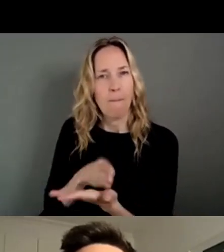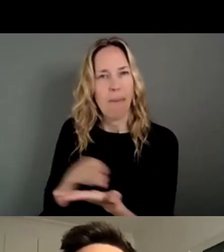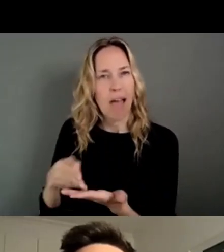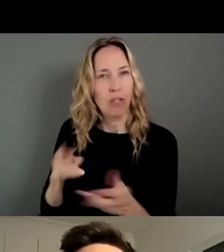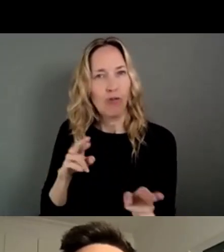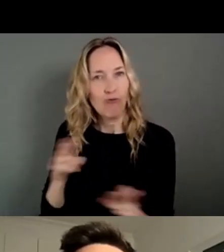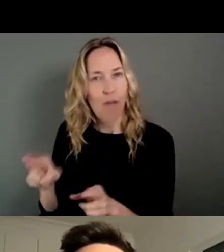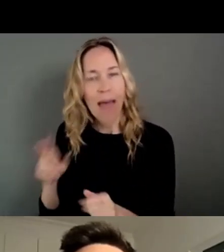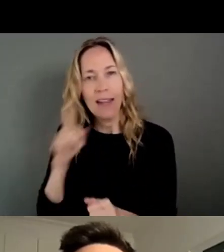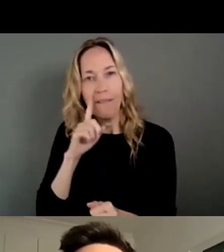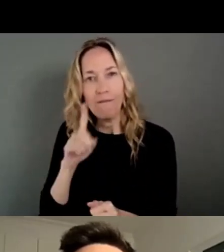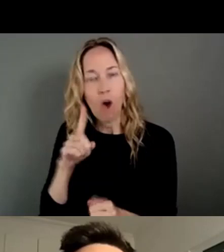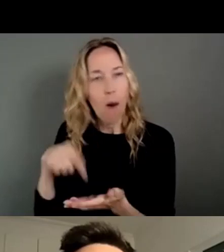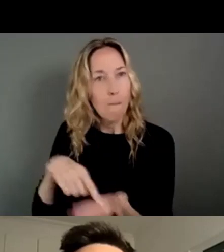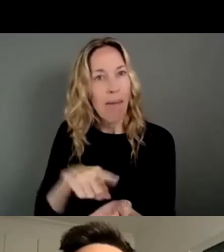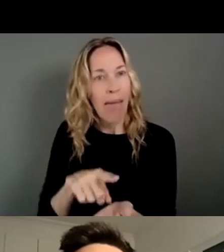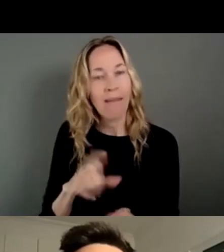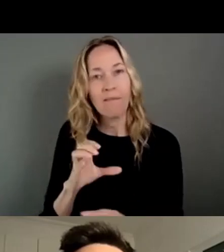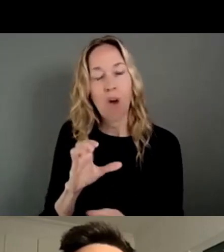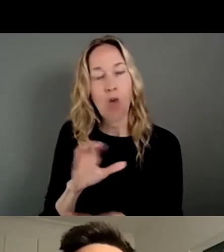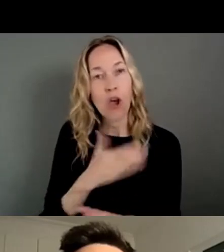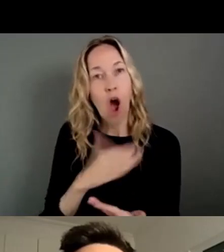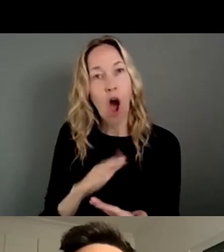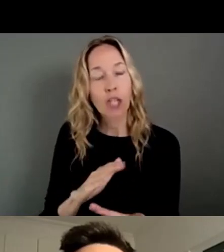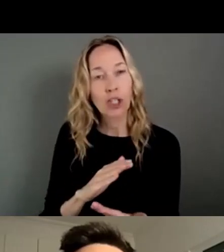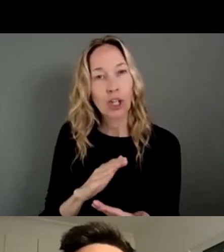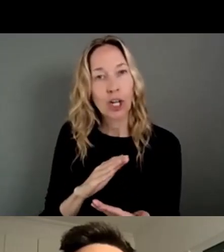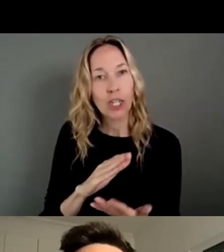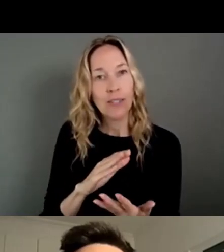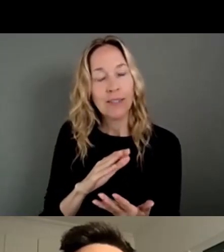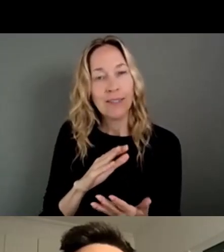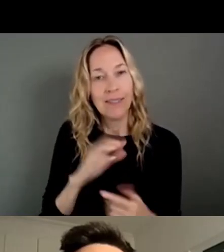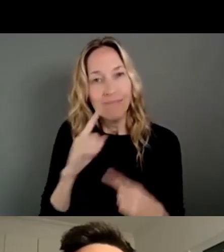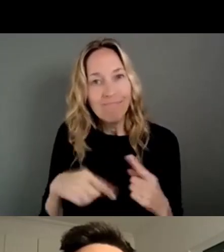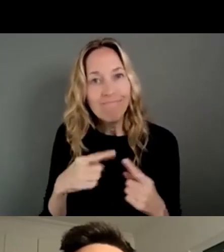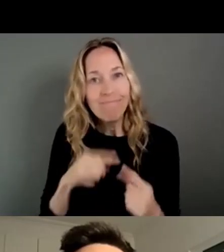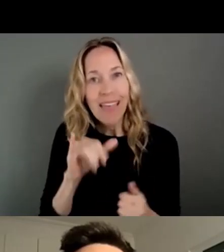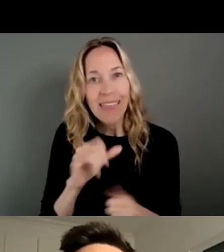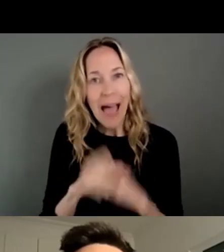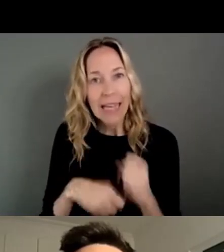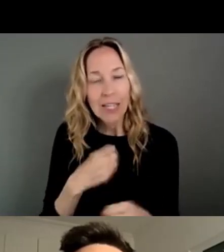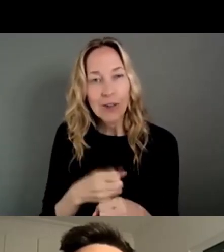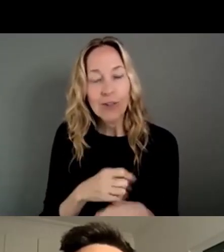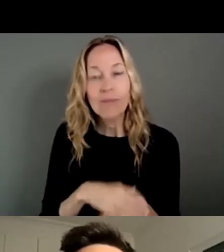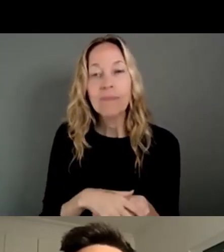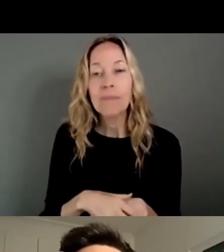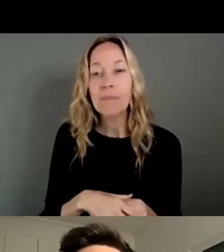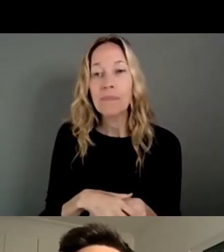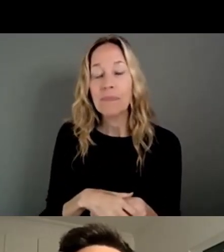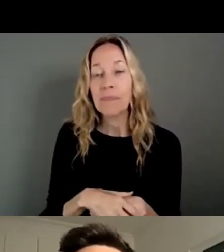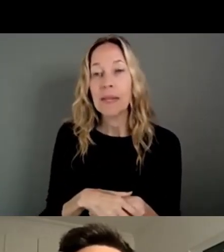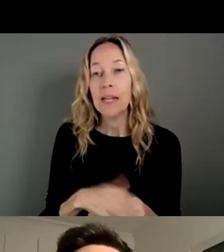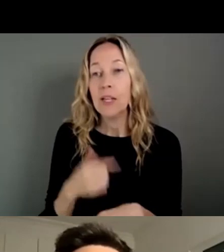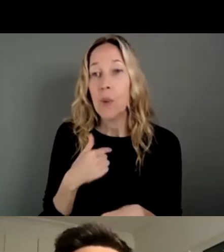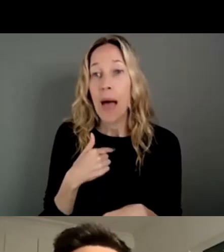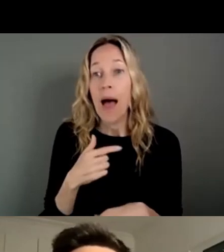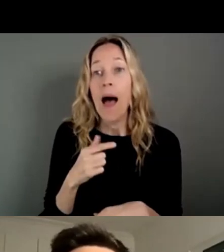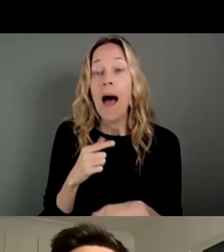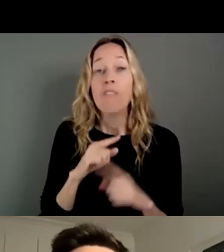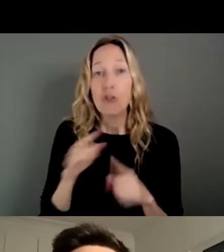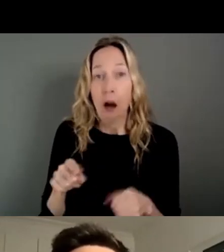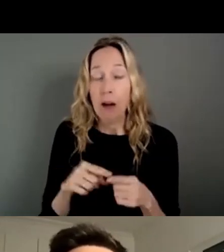that series. And those shows can break even. I've even played in places where the venue does not even